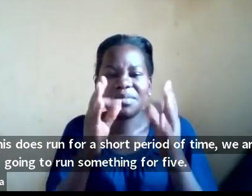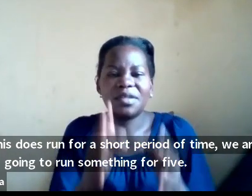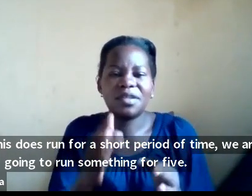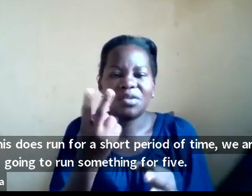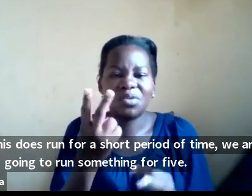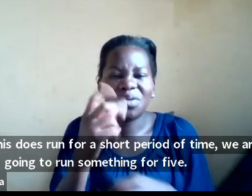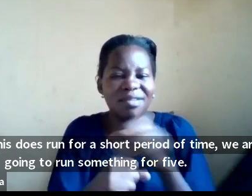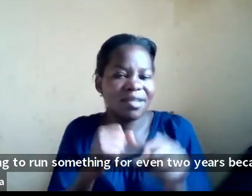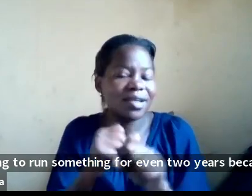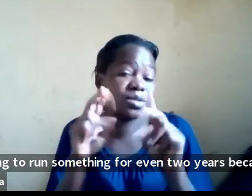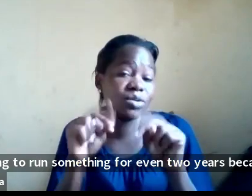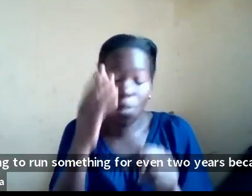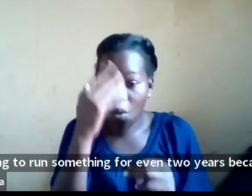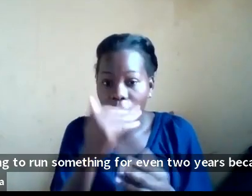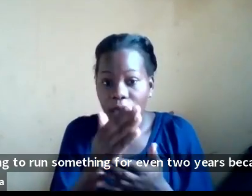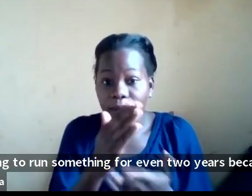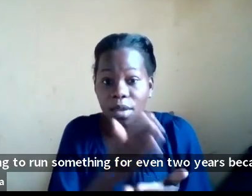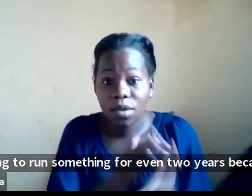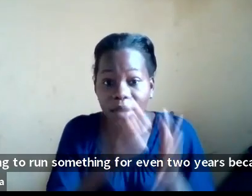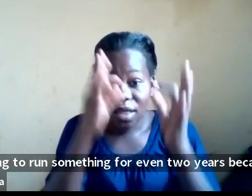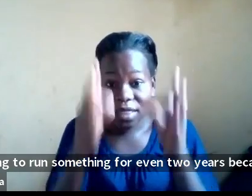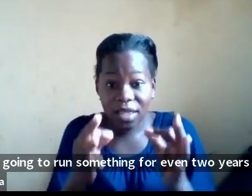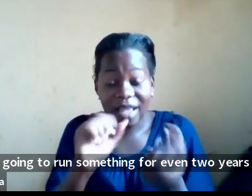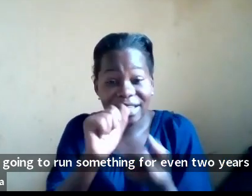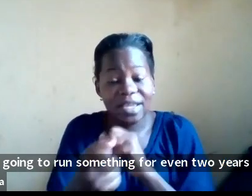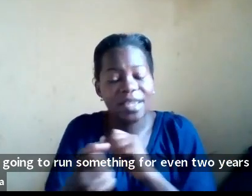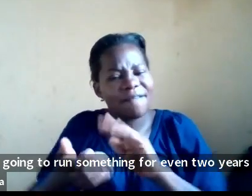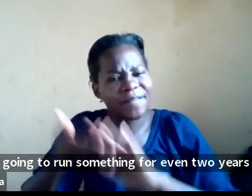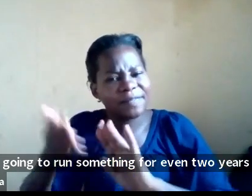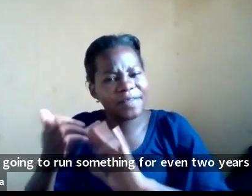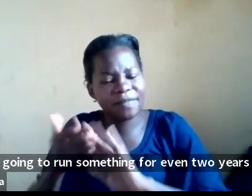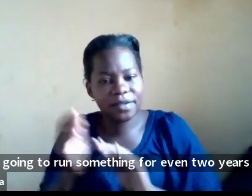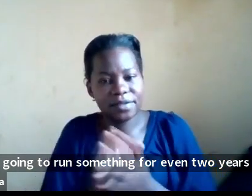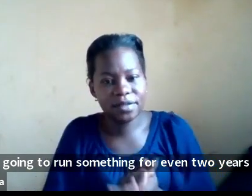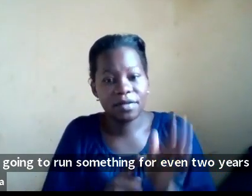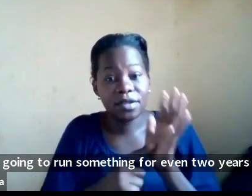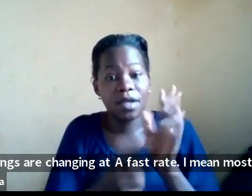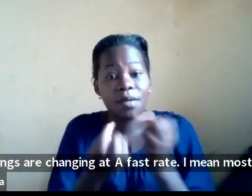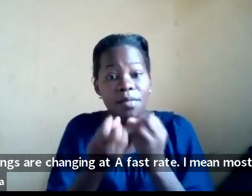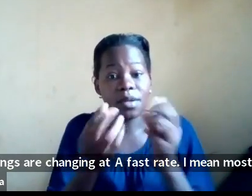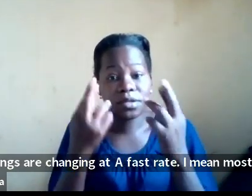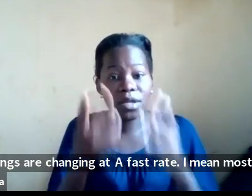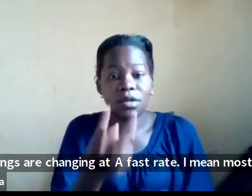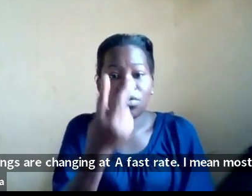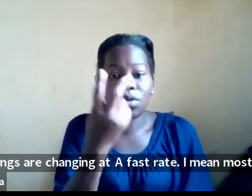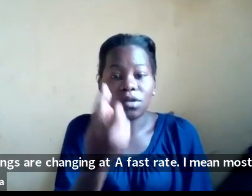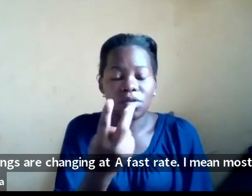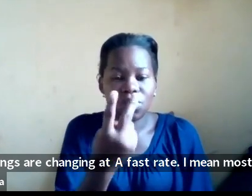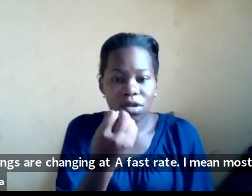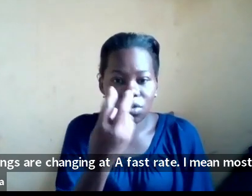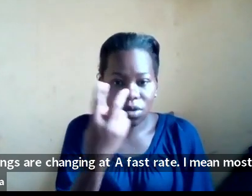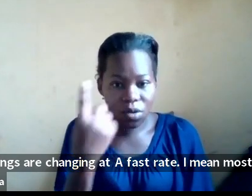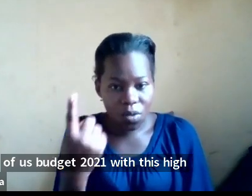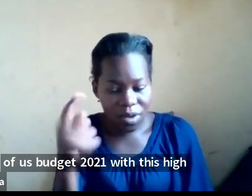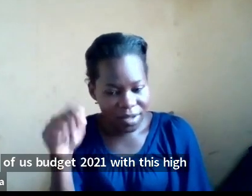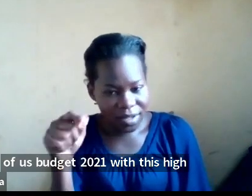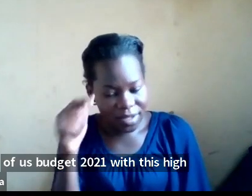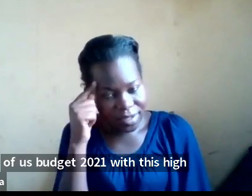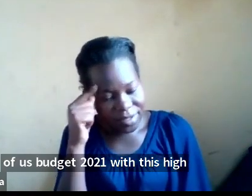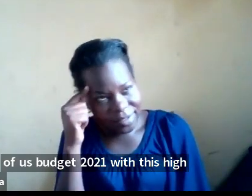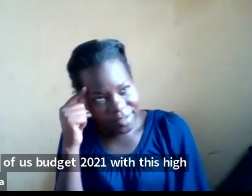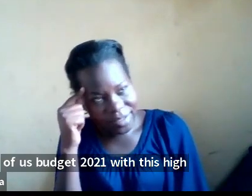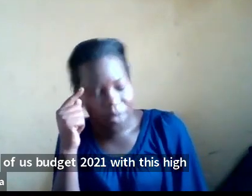2 years because things are changing at a fast rate. I mean, most of us started 2021 with this high hope that